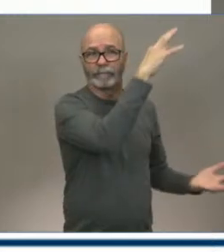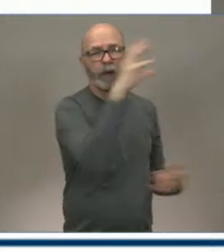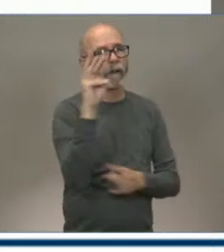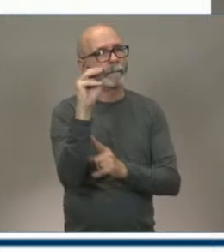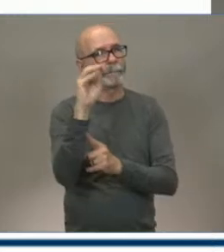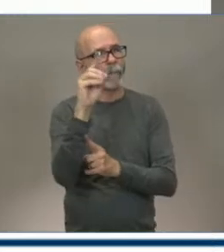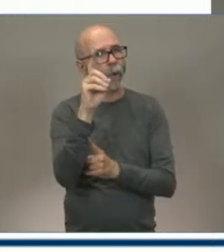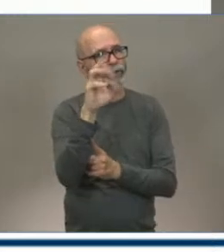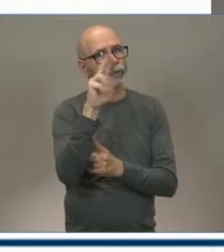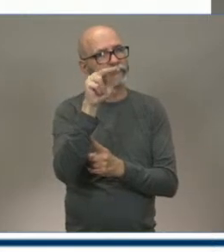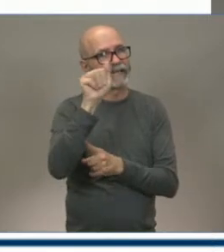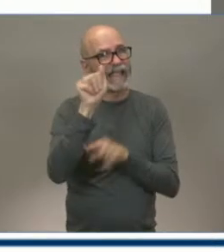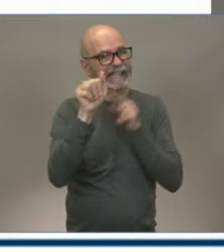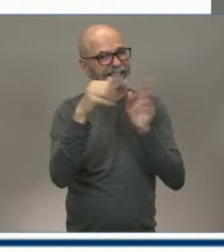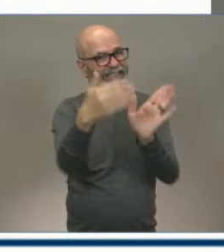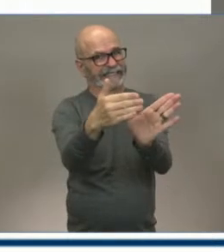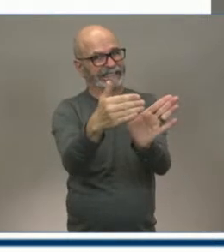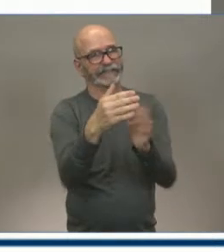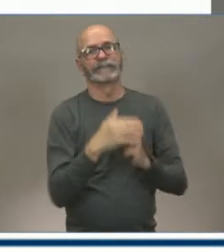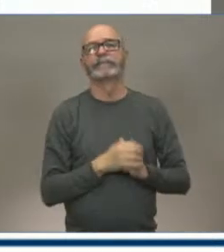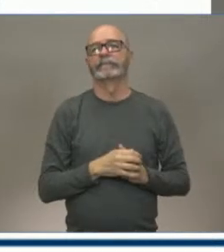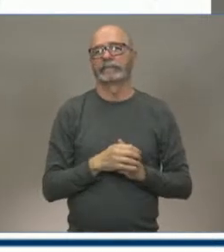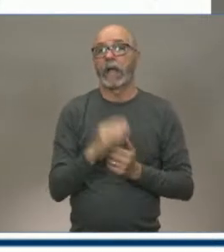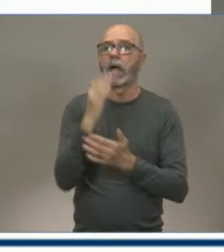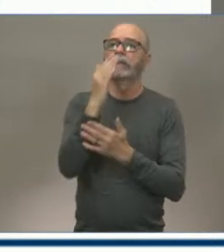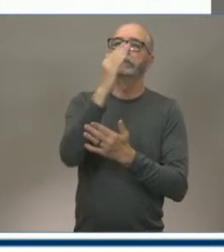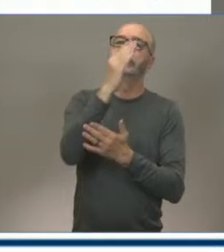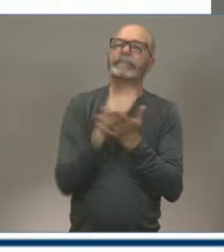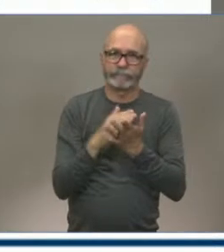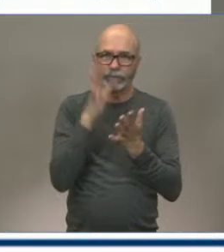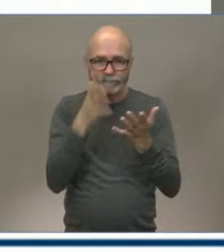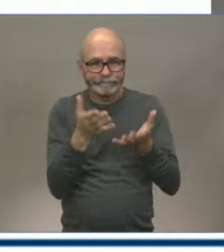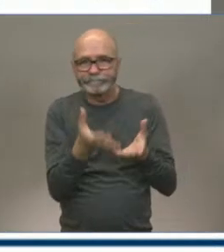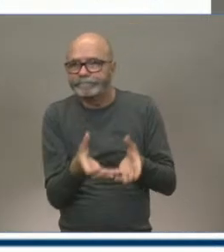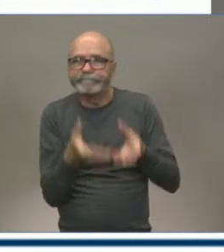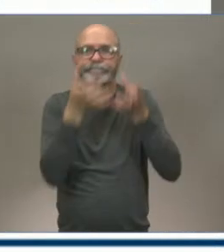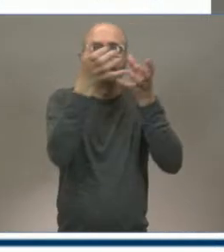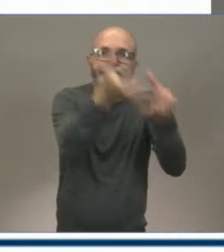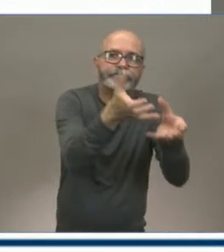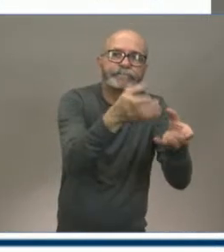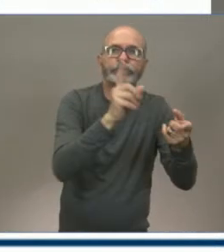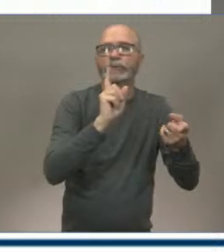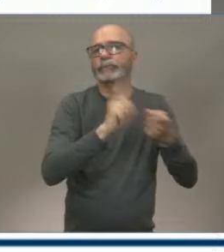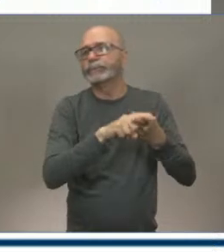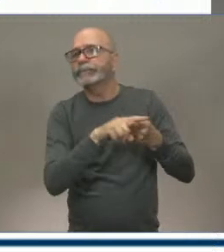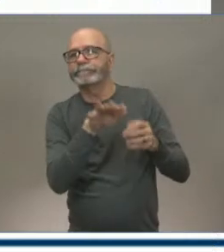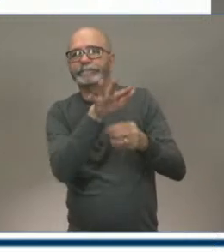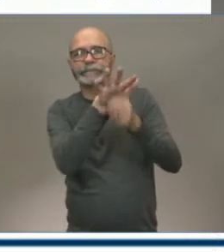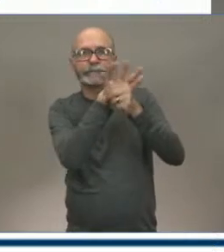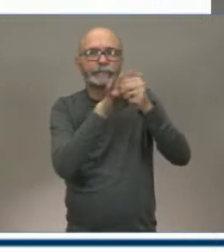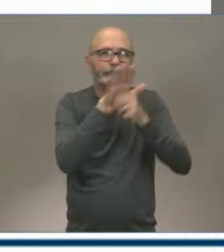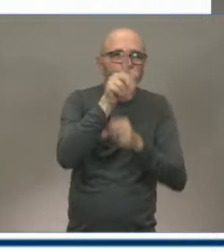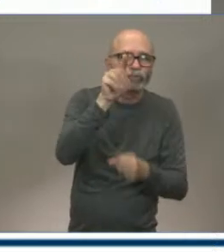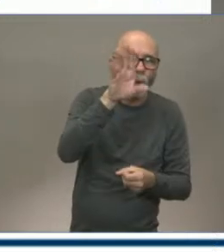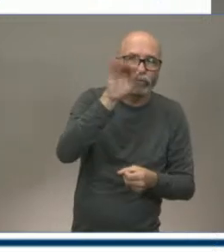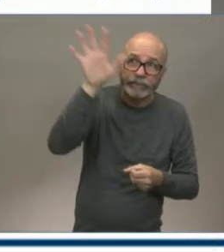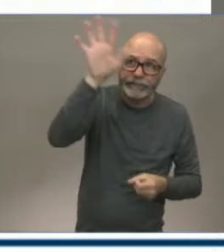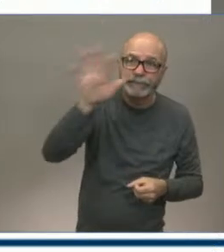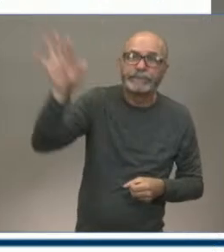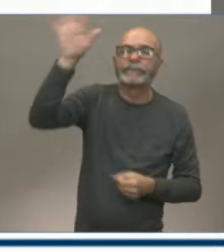Colchester East Hants Health Centre, so a clinic for healthcare workers can start in that area, and some will go to Cape